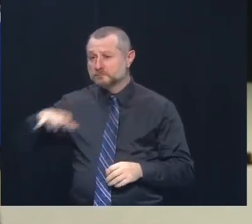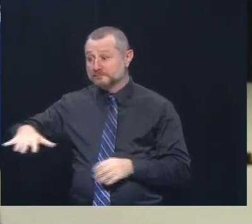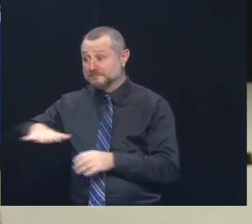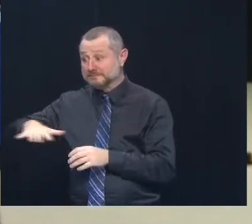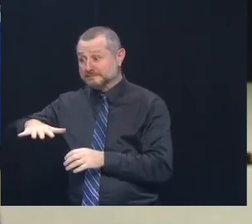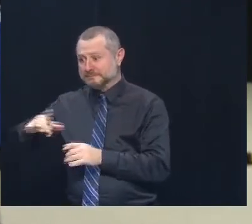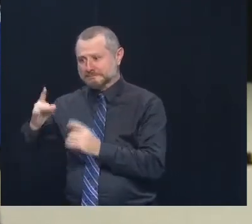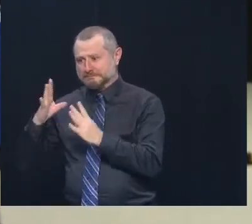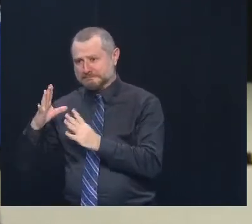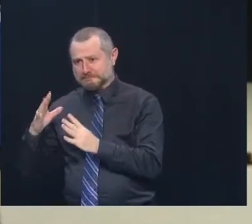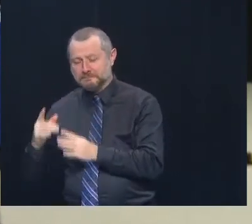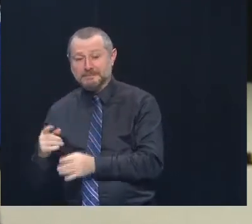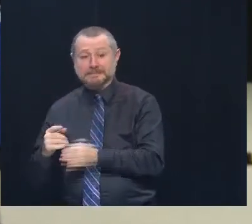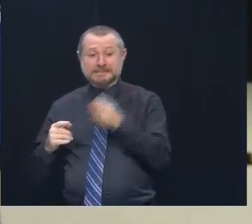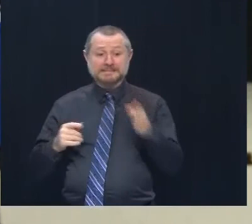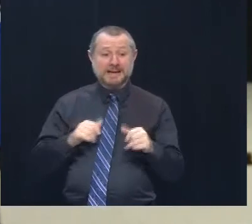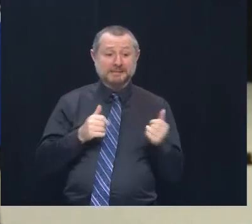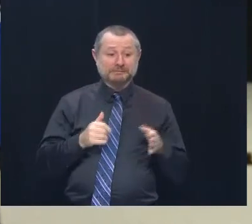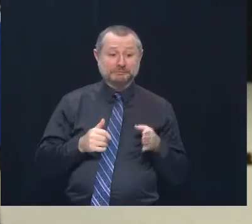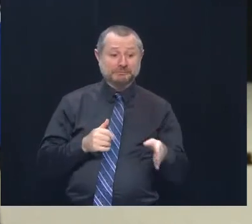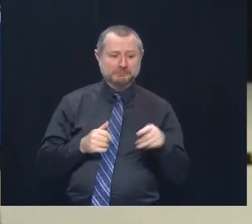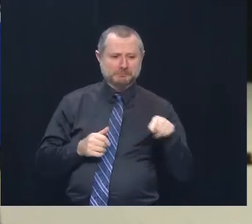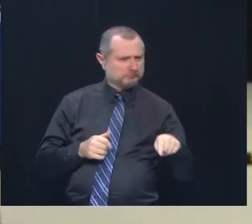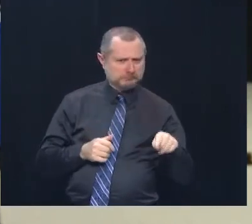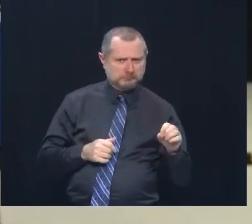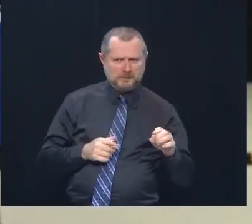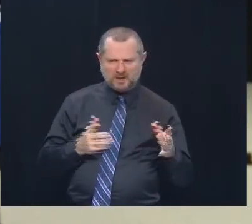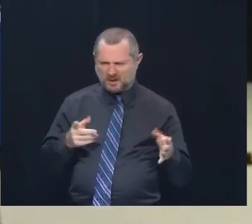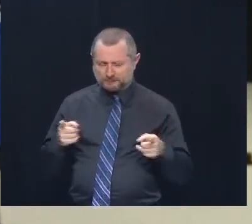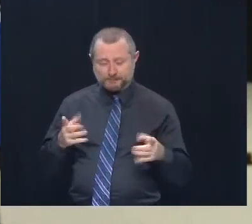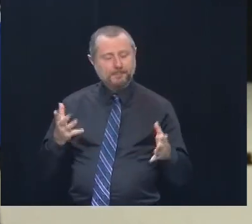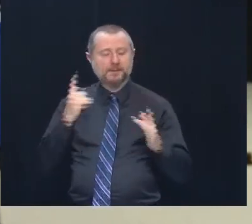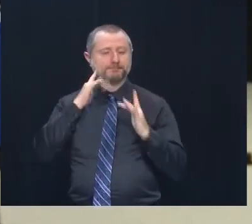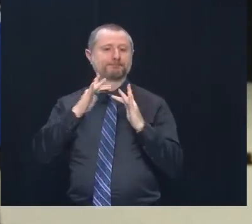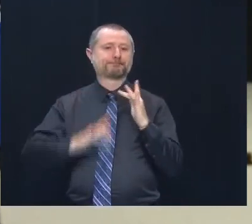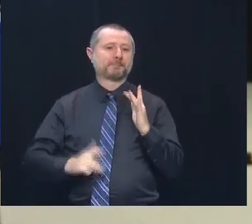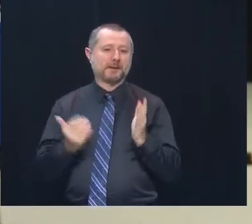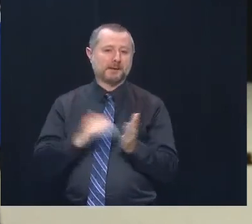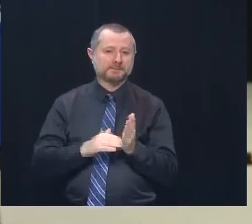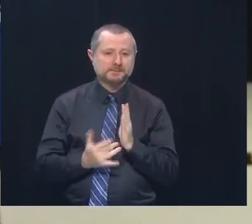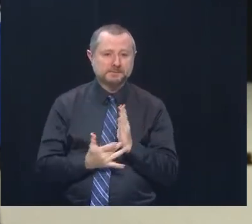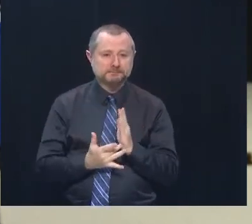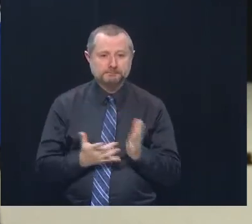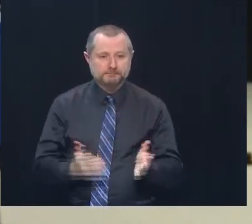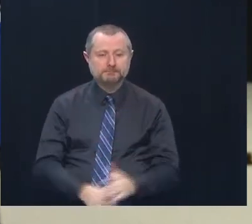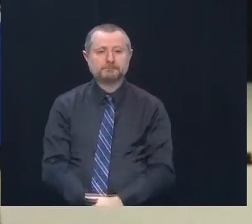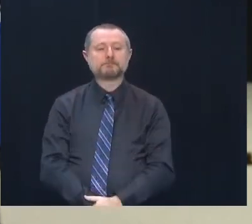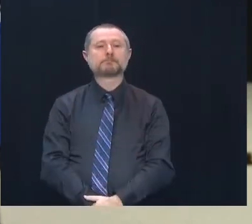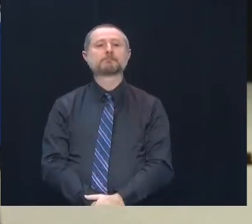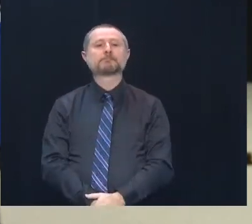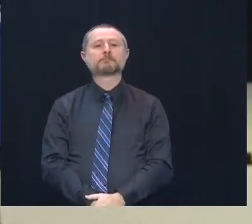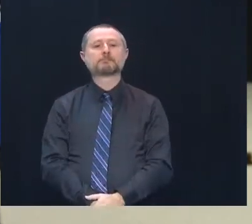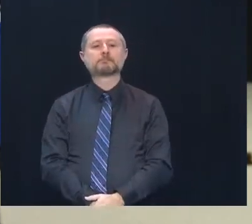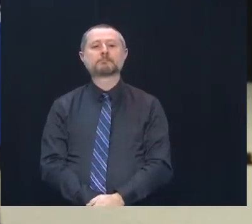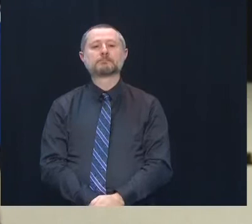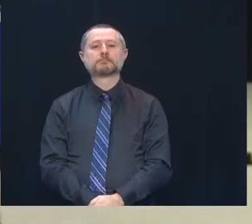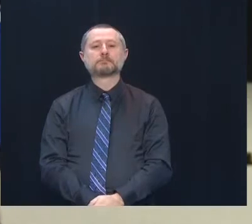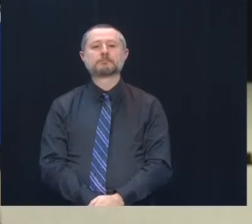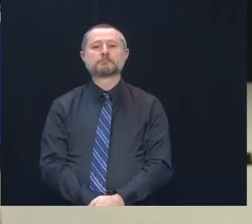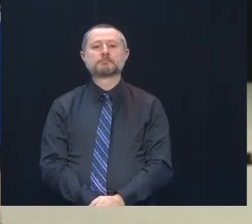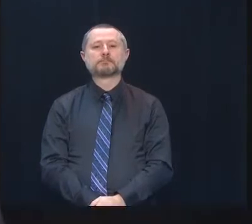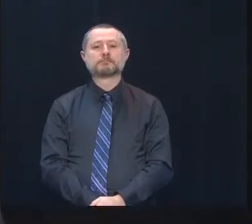work. Some people are wondering, are they as effective upstate as they are downstate? And if so, do you go between the zones?